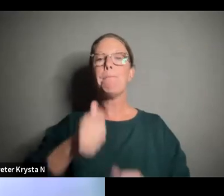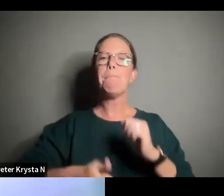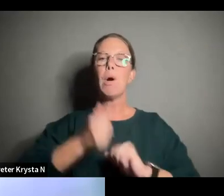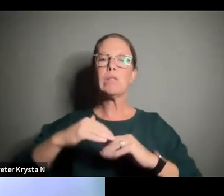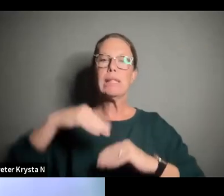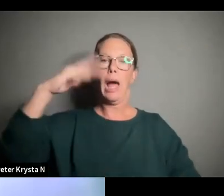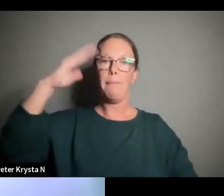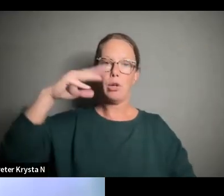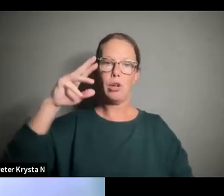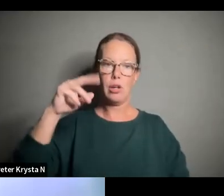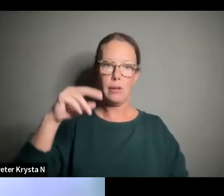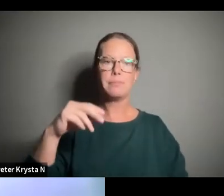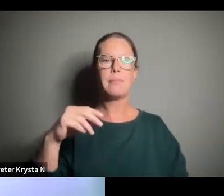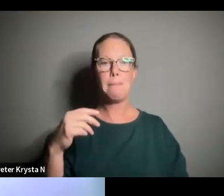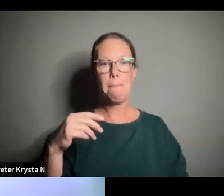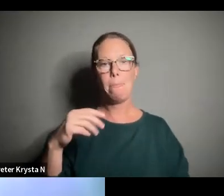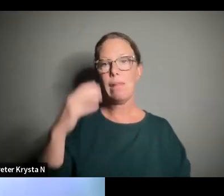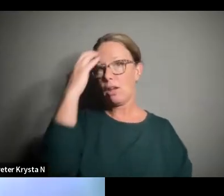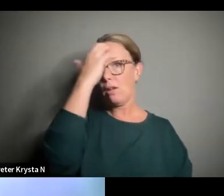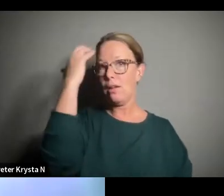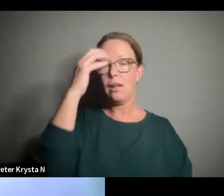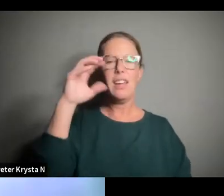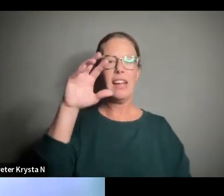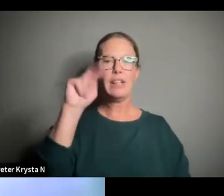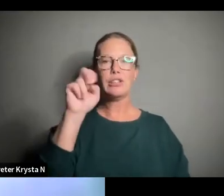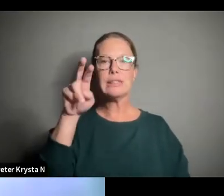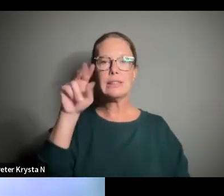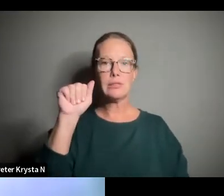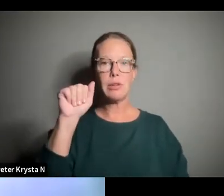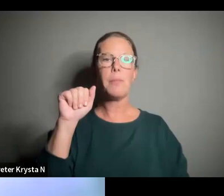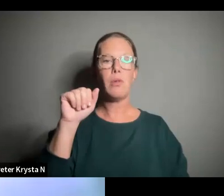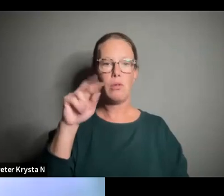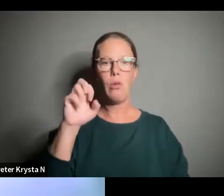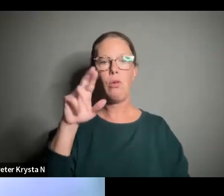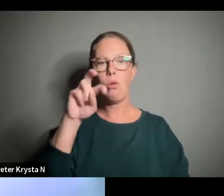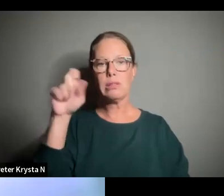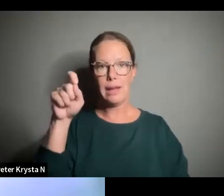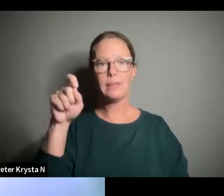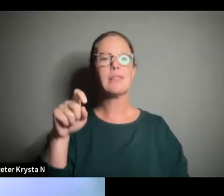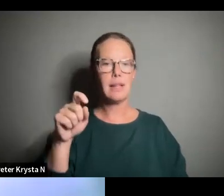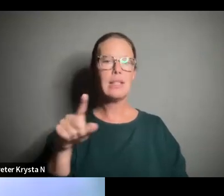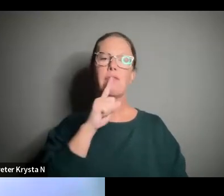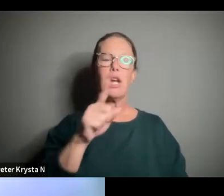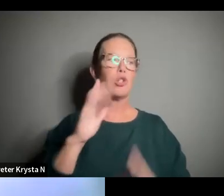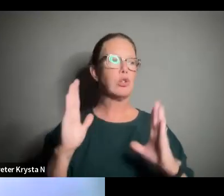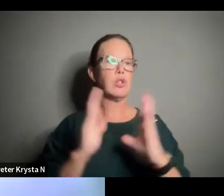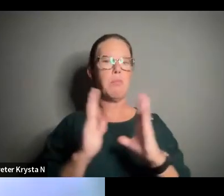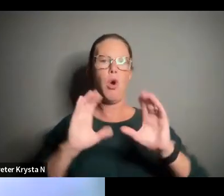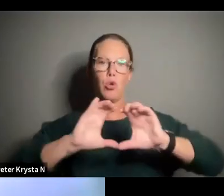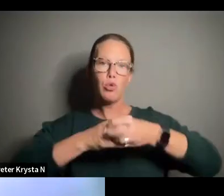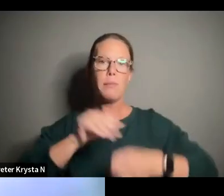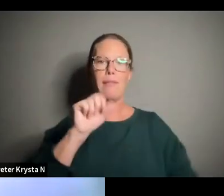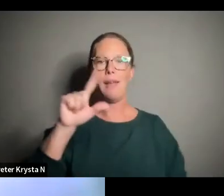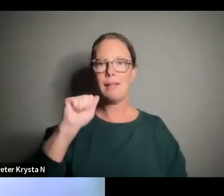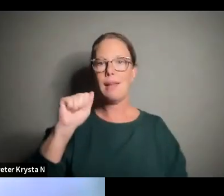which their cerebral cortex can't control their phrenic motor neurons, then diaphragm pacing will work. So it's a very small subgroup of ALS